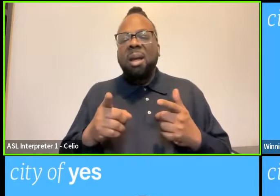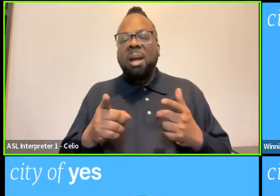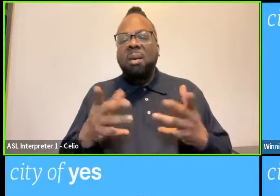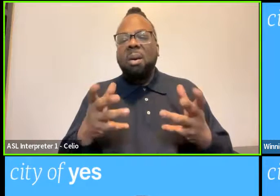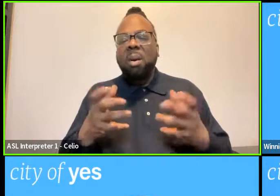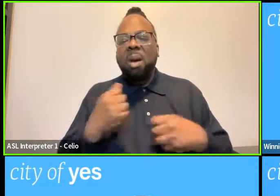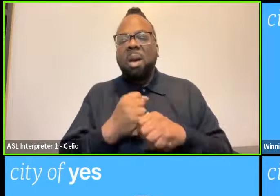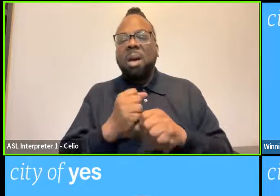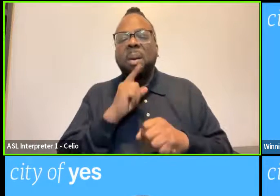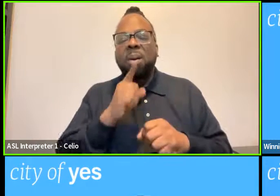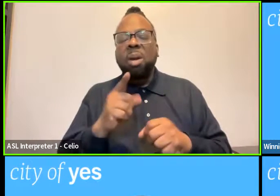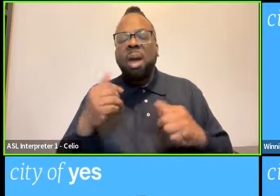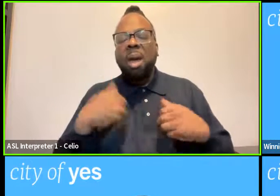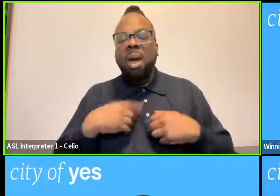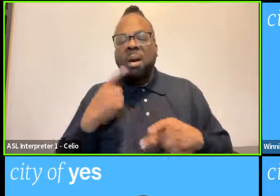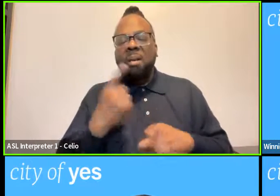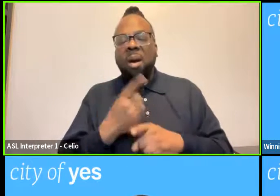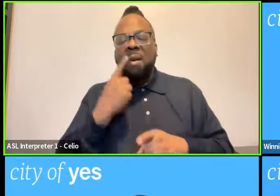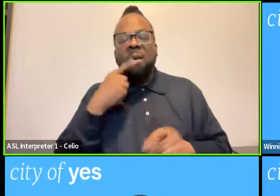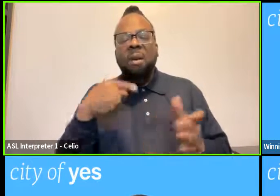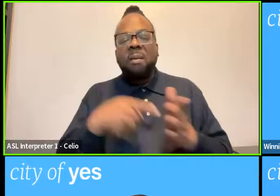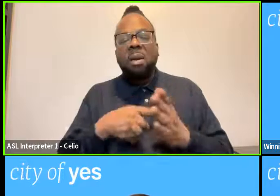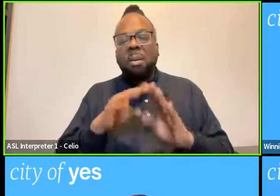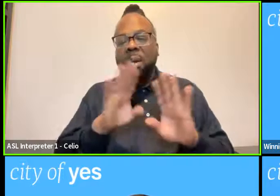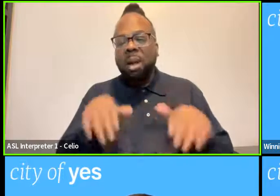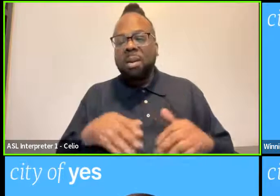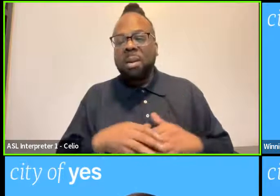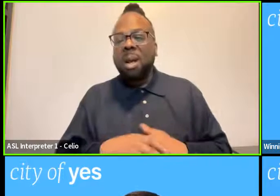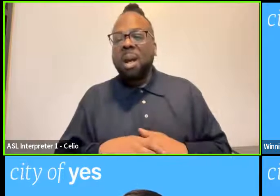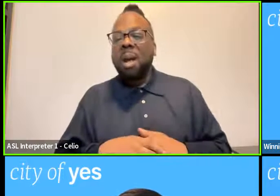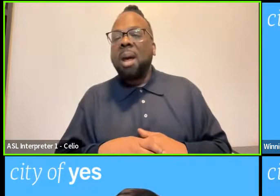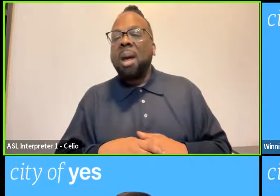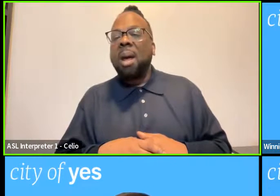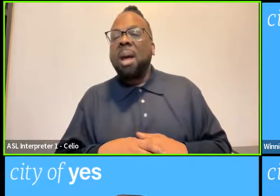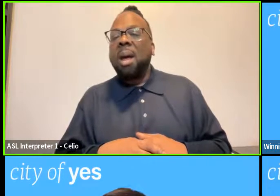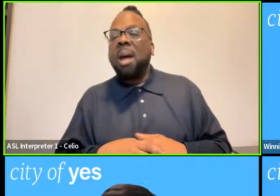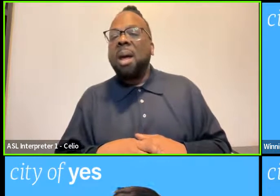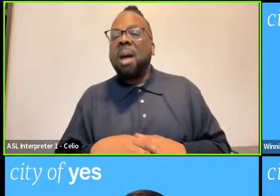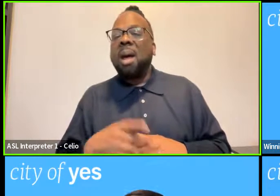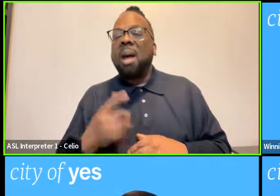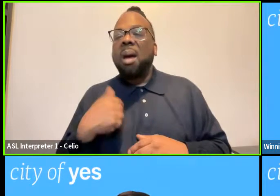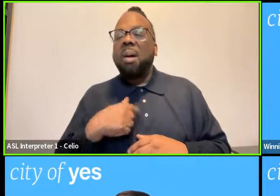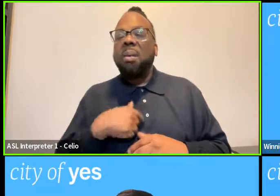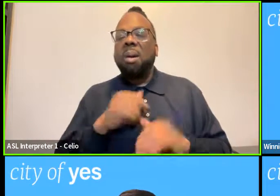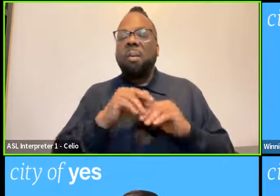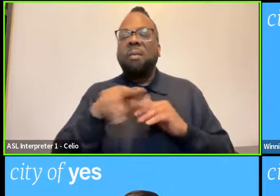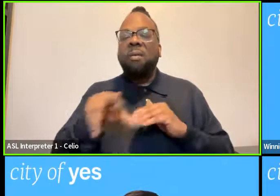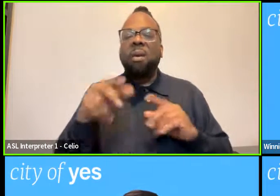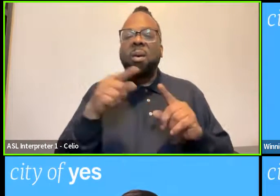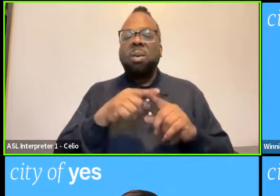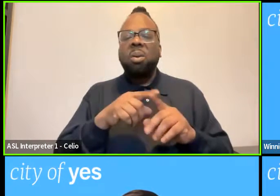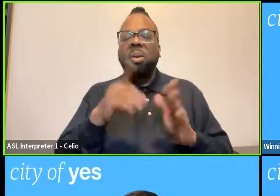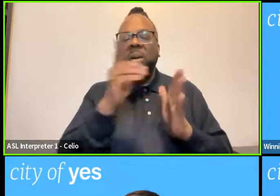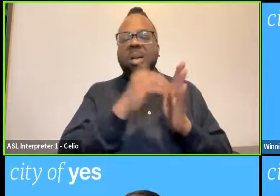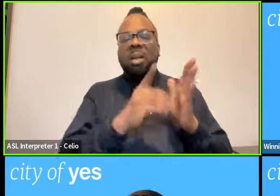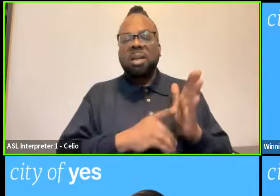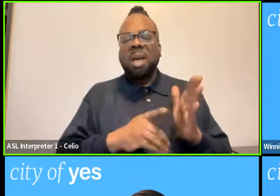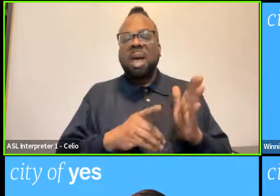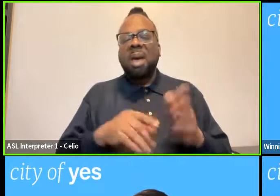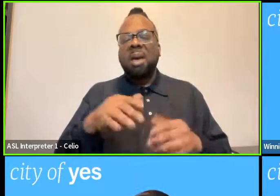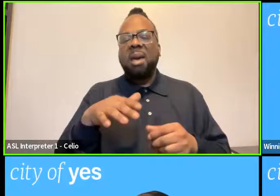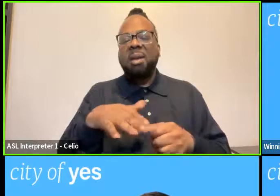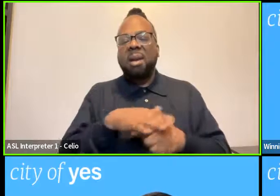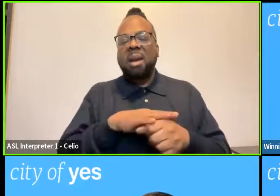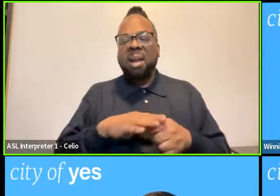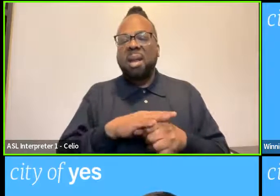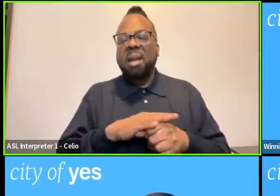affordable and supportive housing. Yeah, I think we worked with our urban design division on that. And the idea